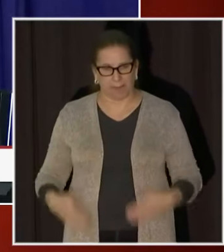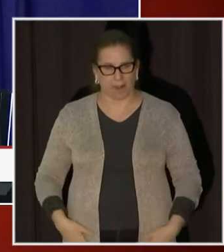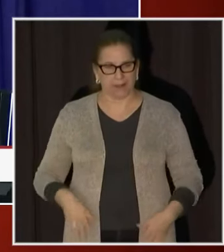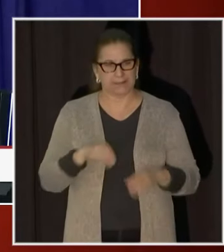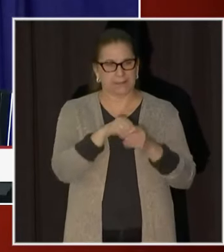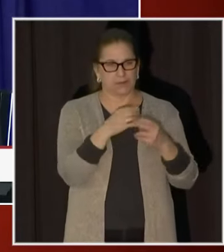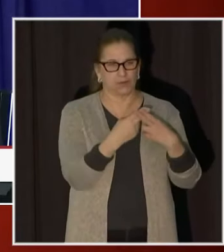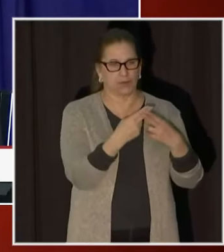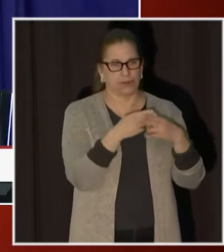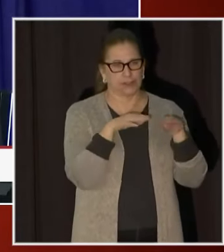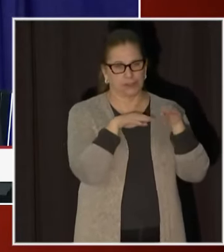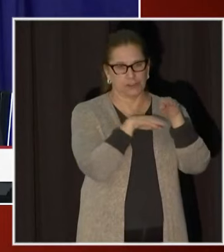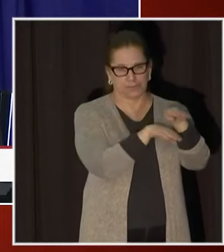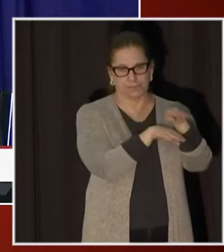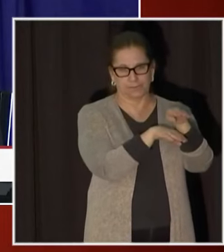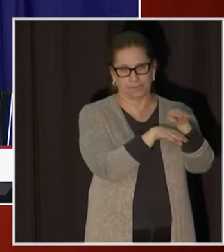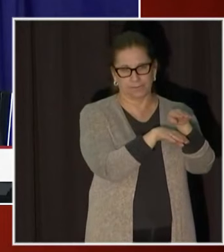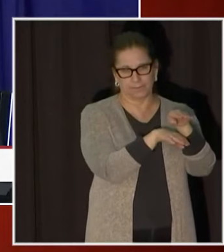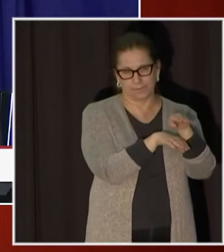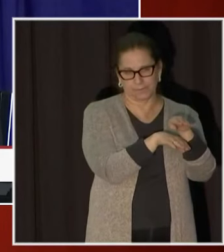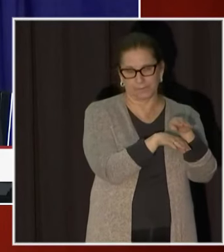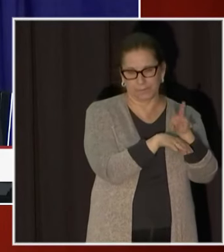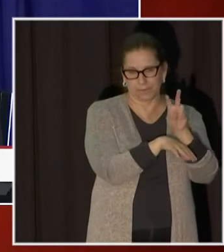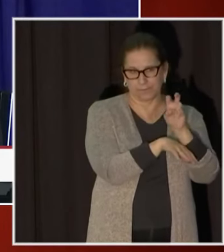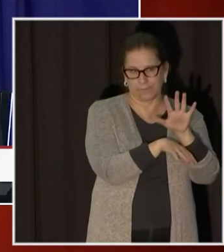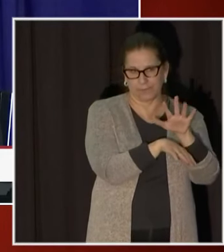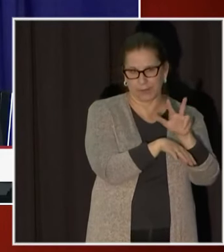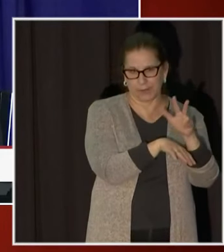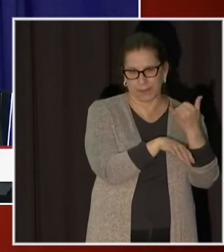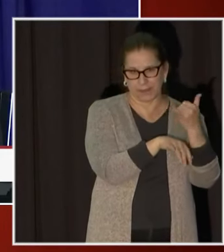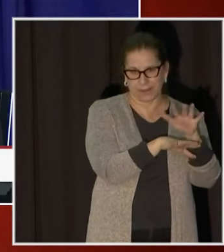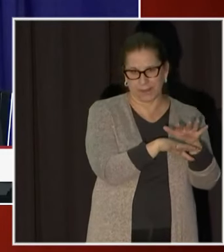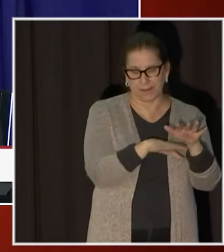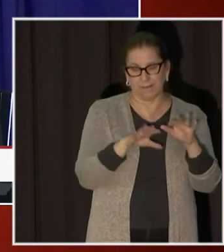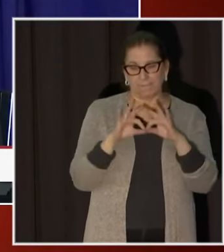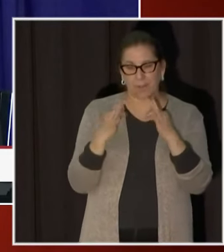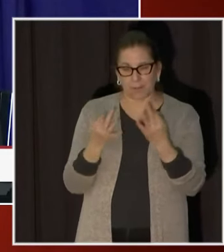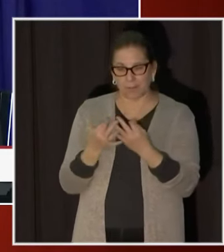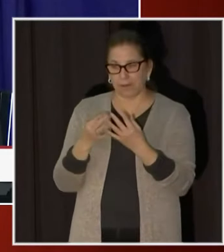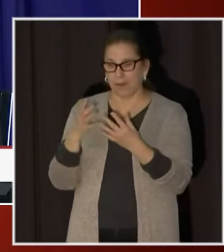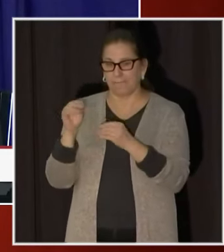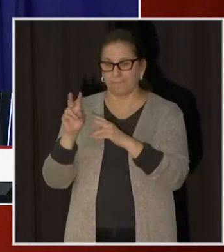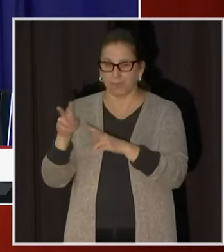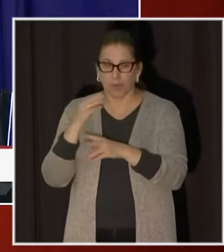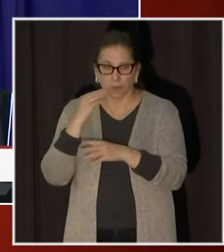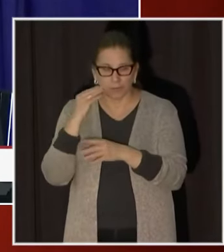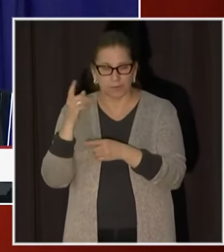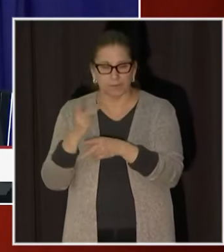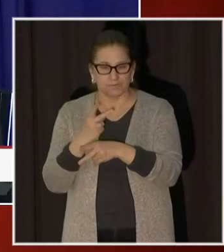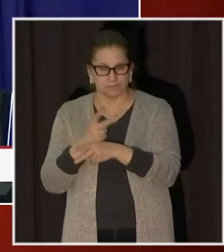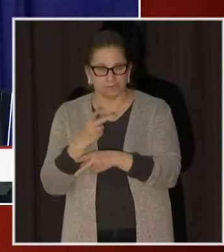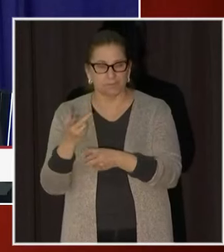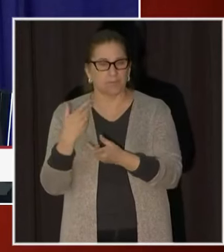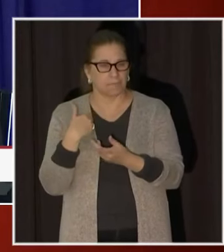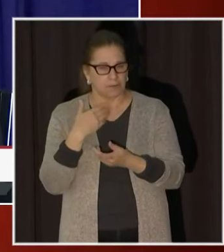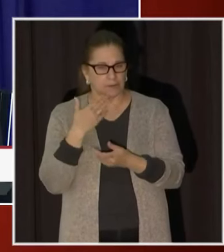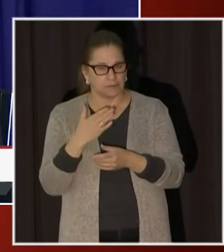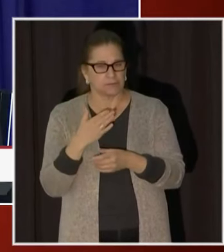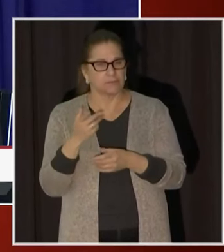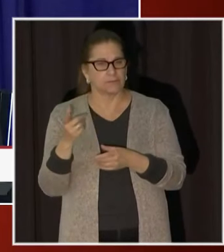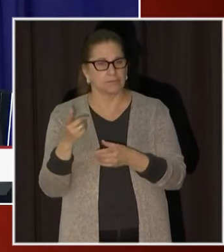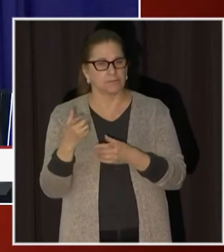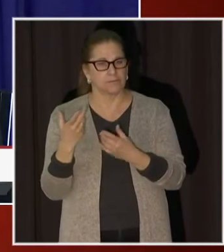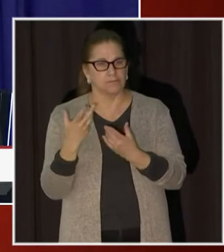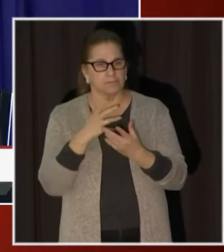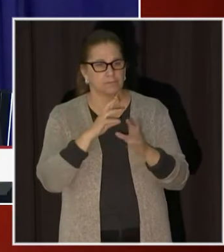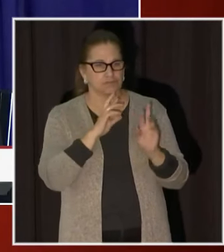to date. Families and funeral homes are doing a pretty good job at responding and picking up